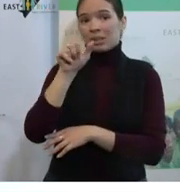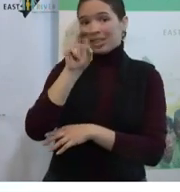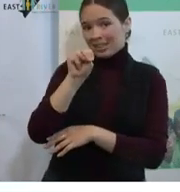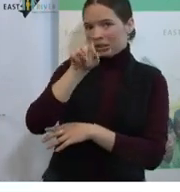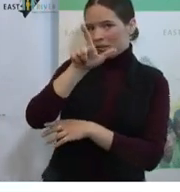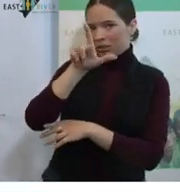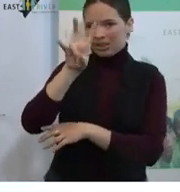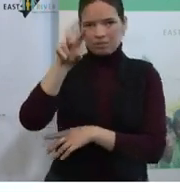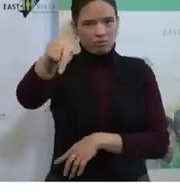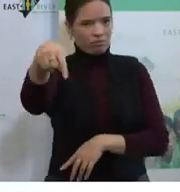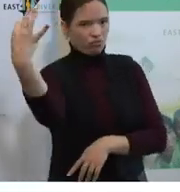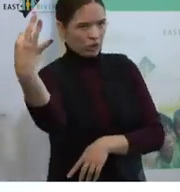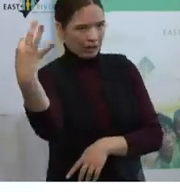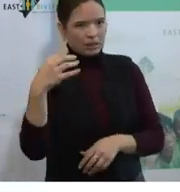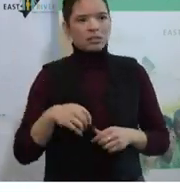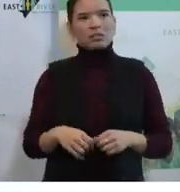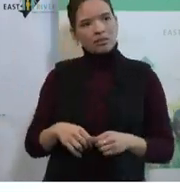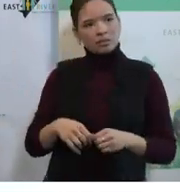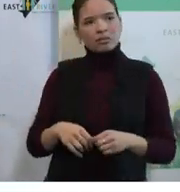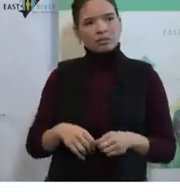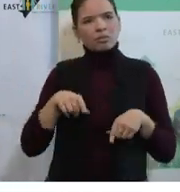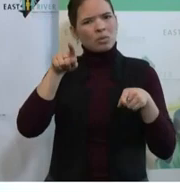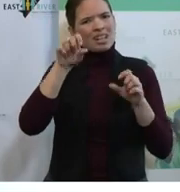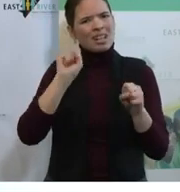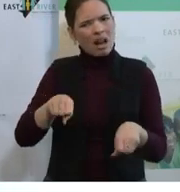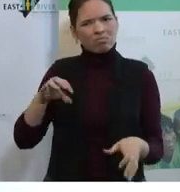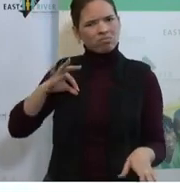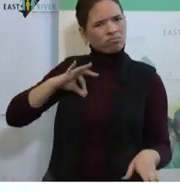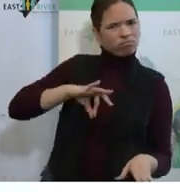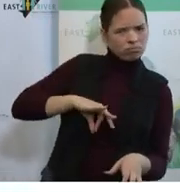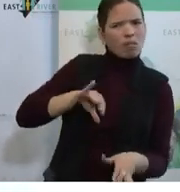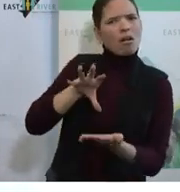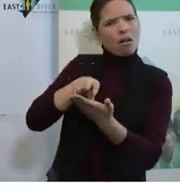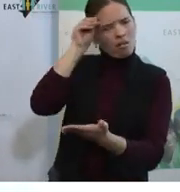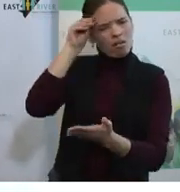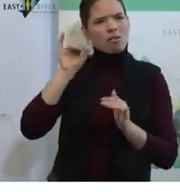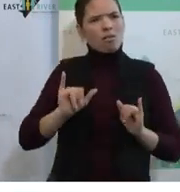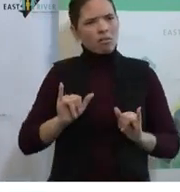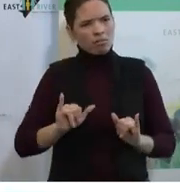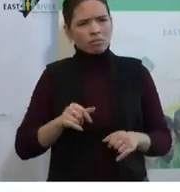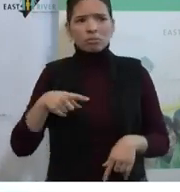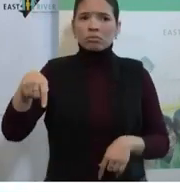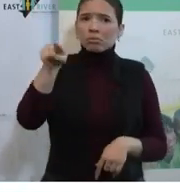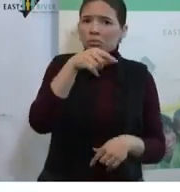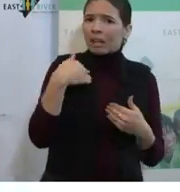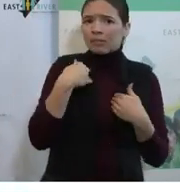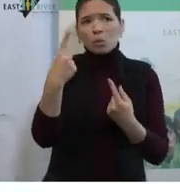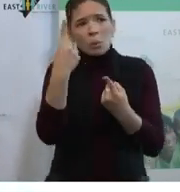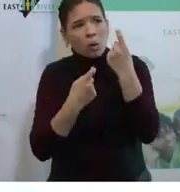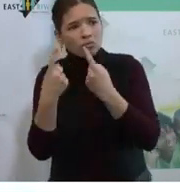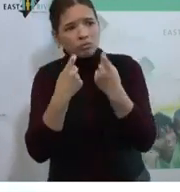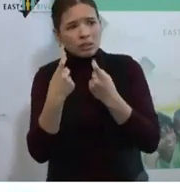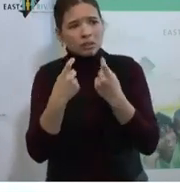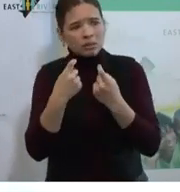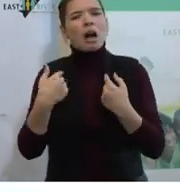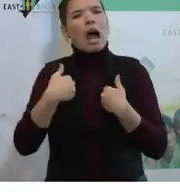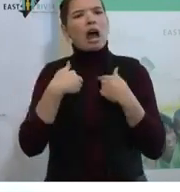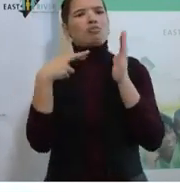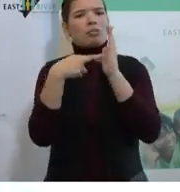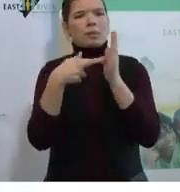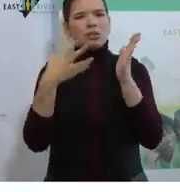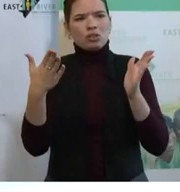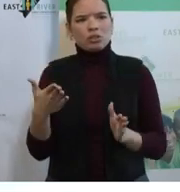EITC. In addition, if you have questions, we do have representatives today from the D.C. Office of